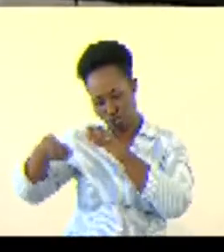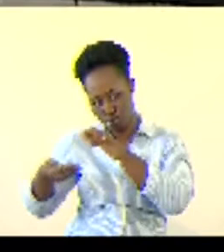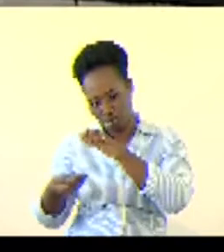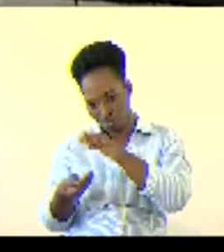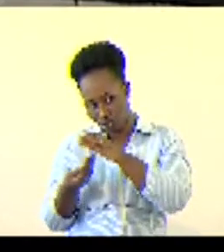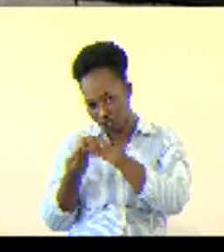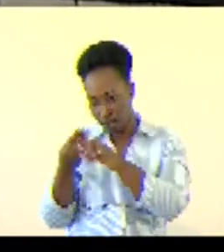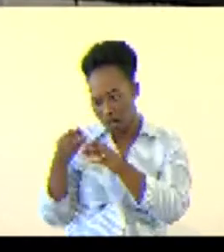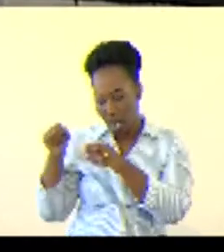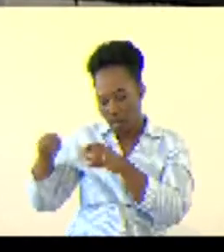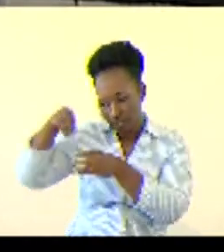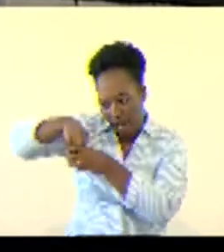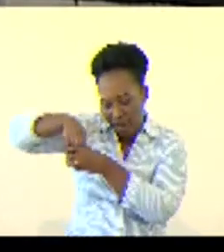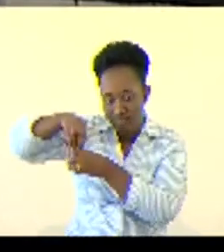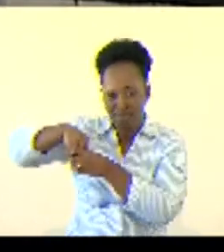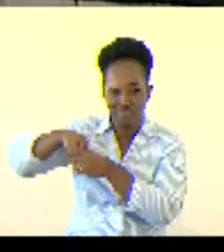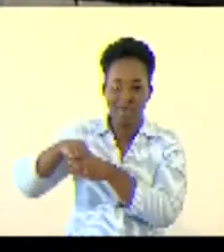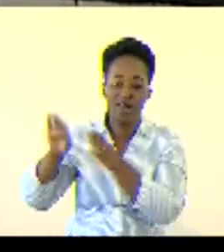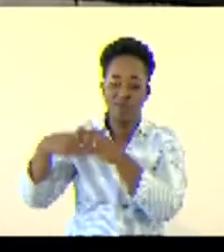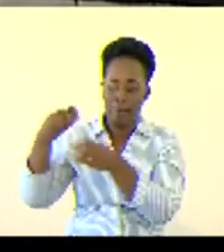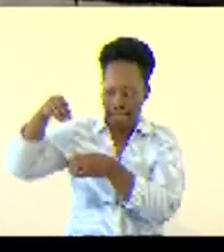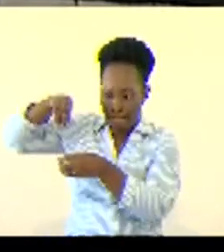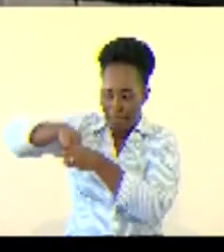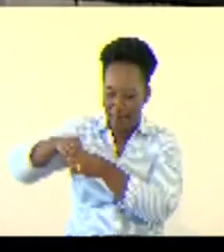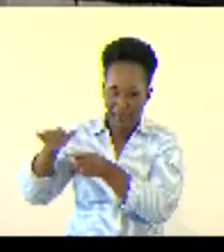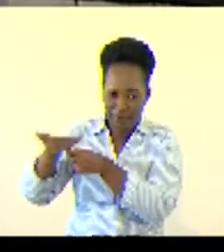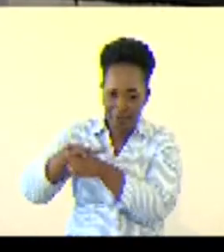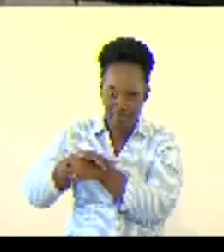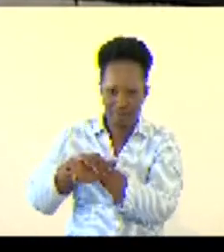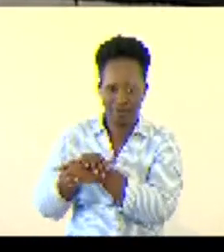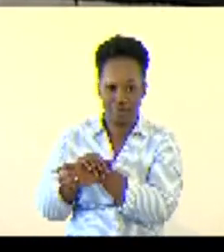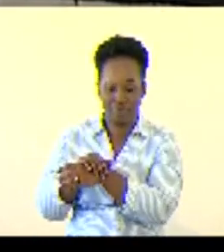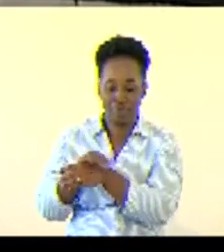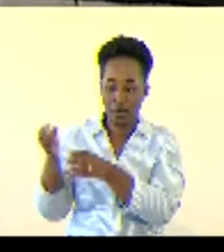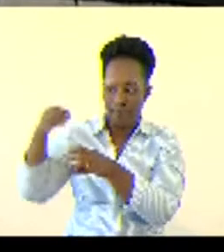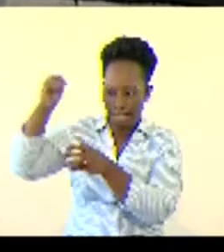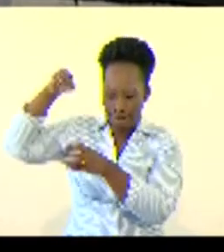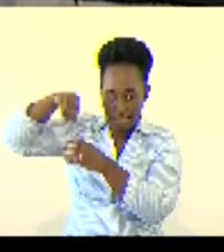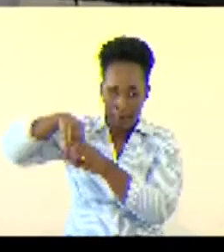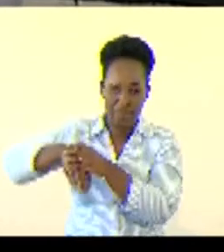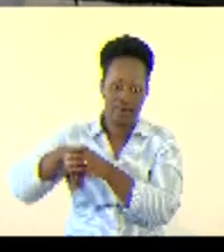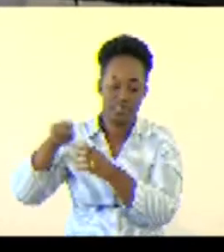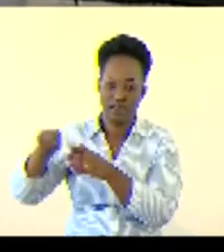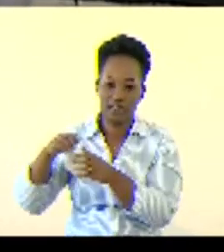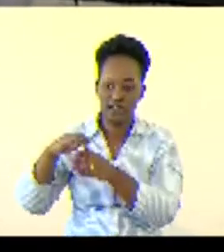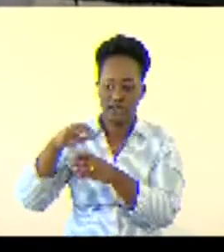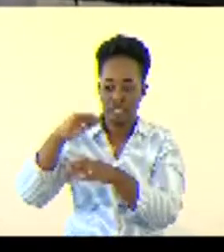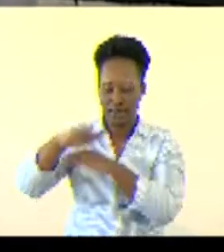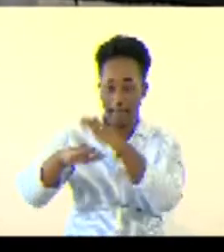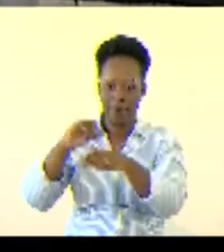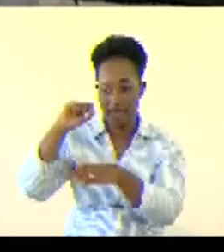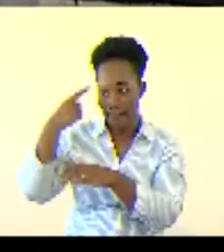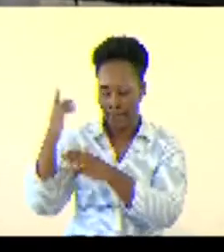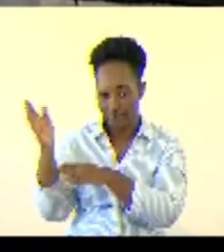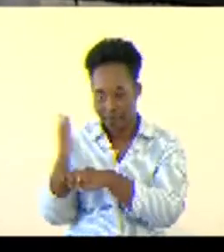these substances. Now, after folding them, they take them from, after folding, you see, this is the first step, this is the second step. And